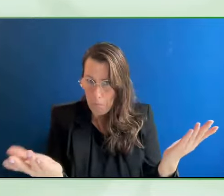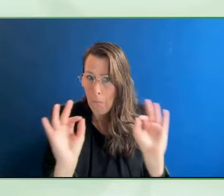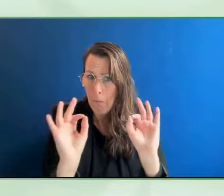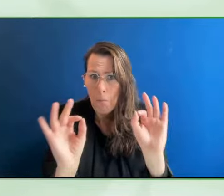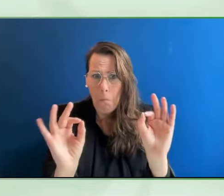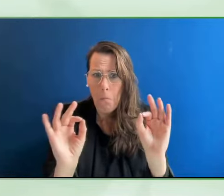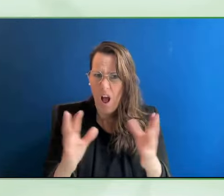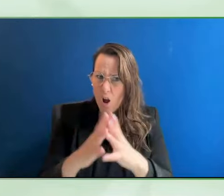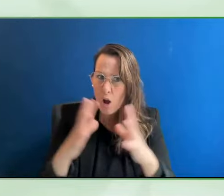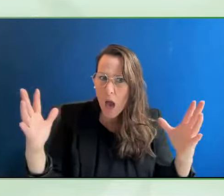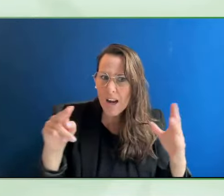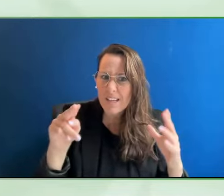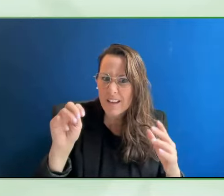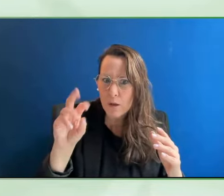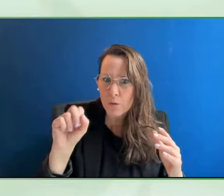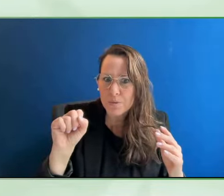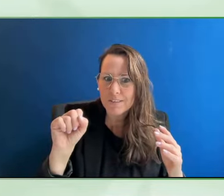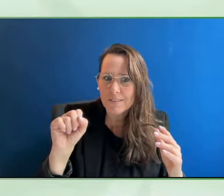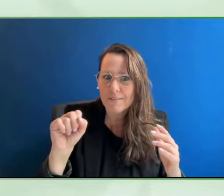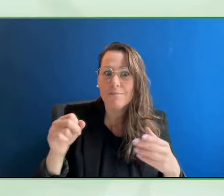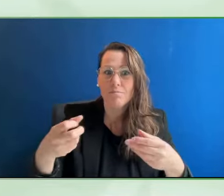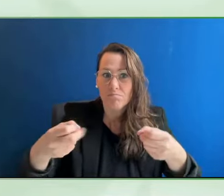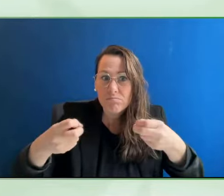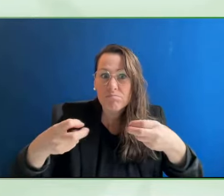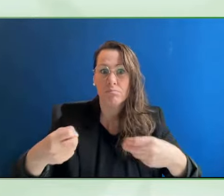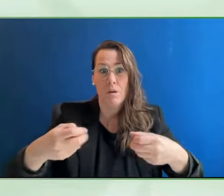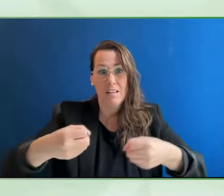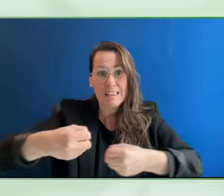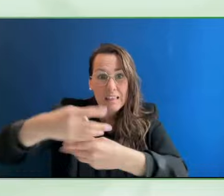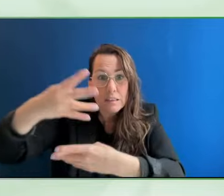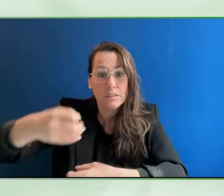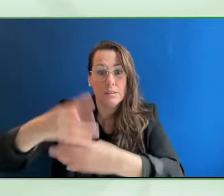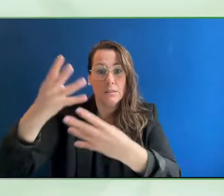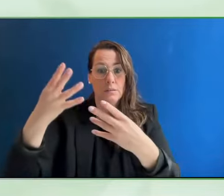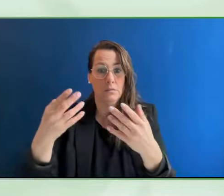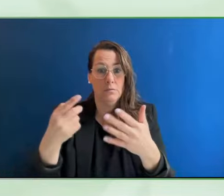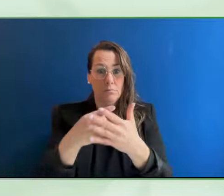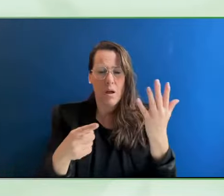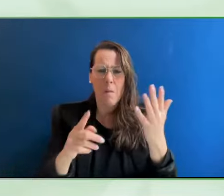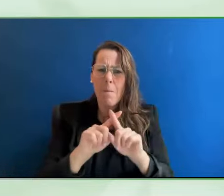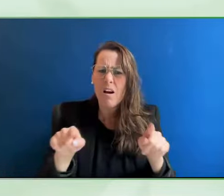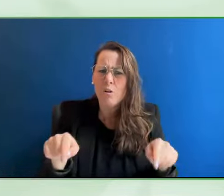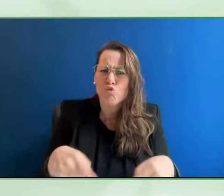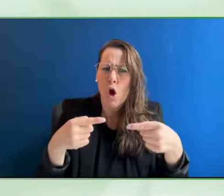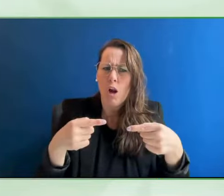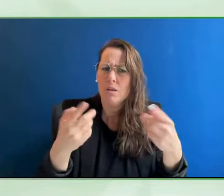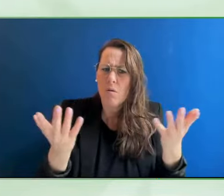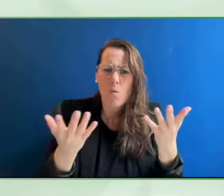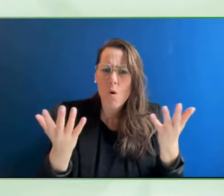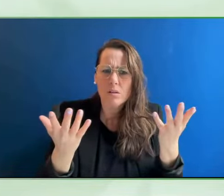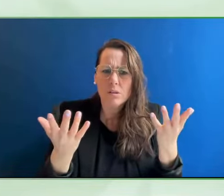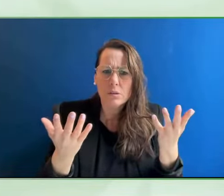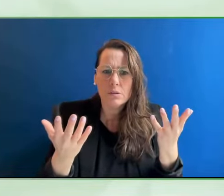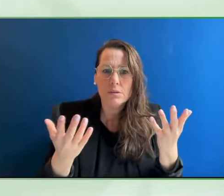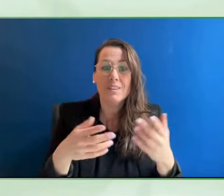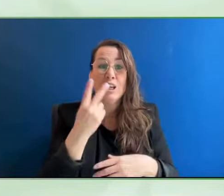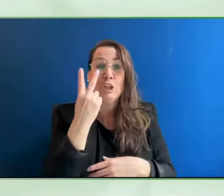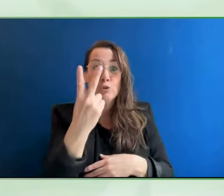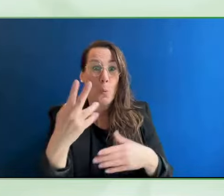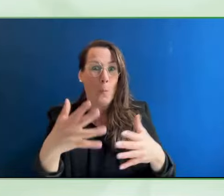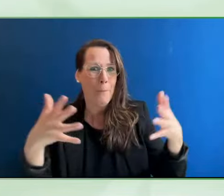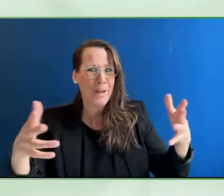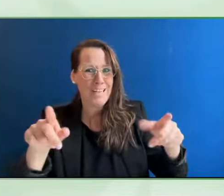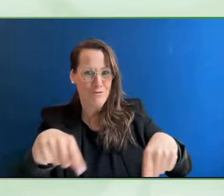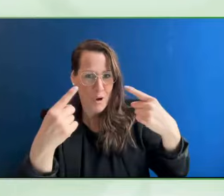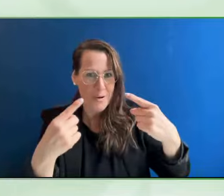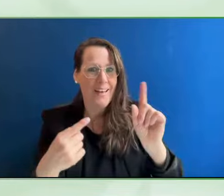integration. And the target group, that's another challenge, are very various: immigrants, people